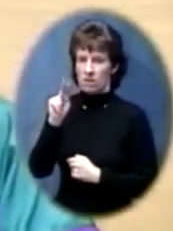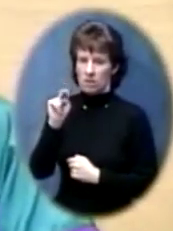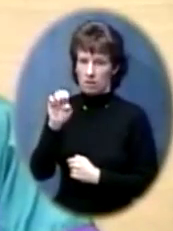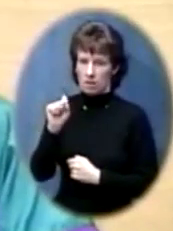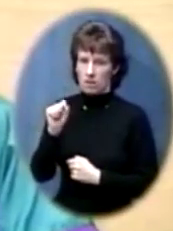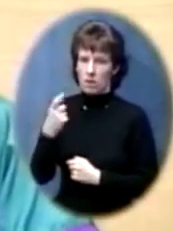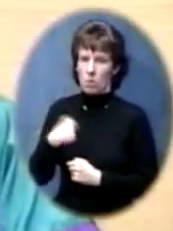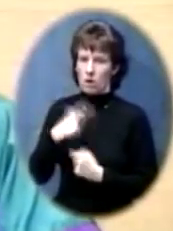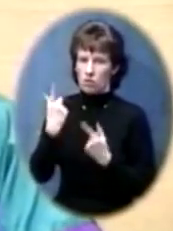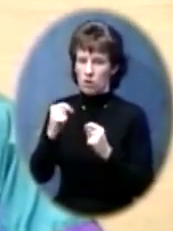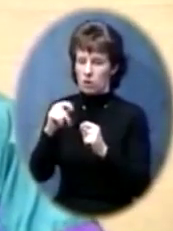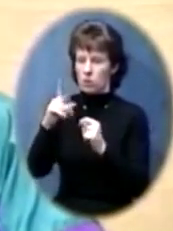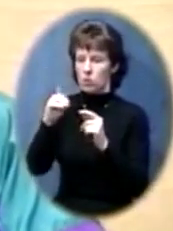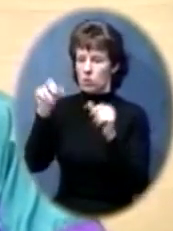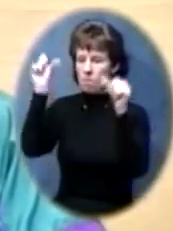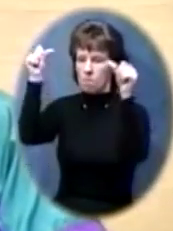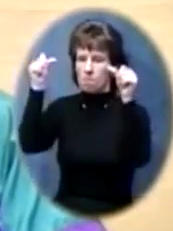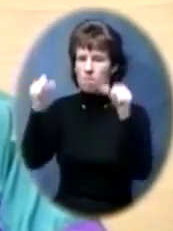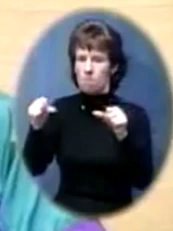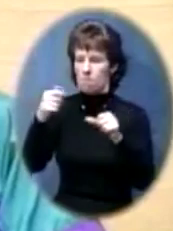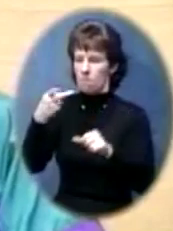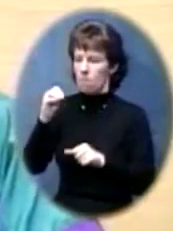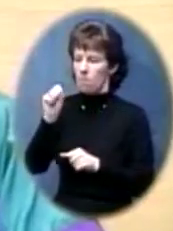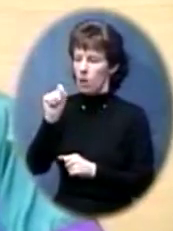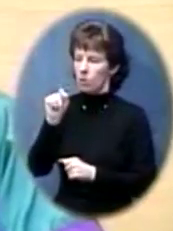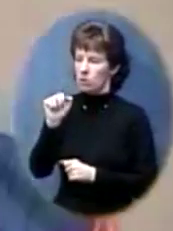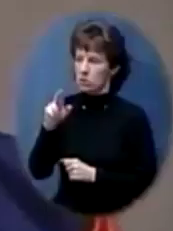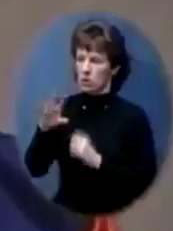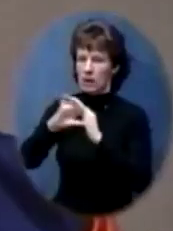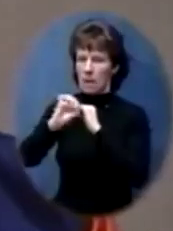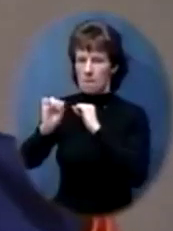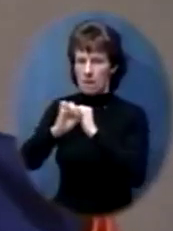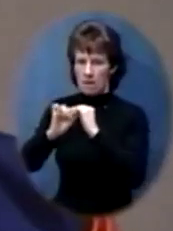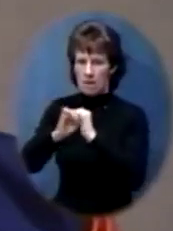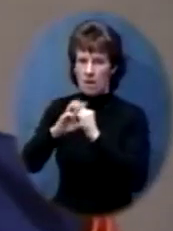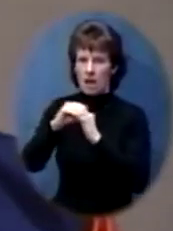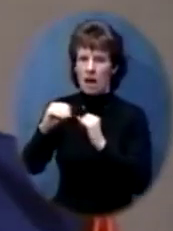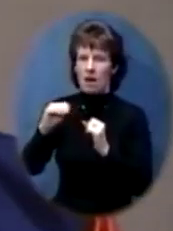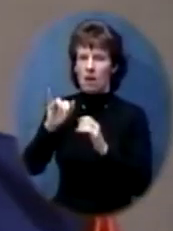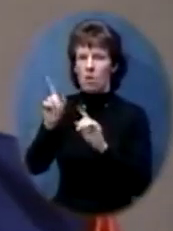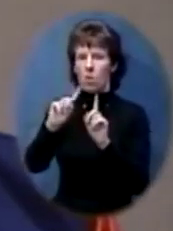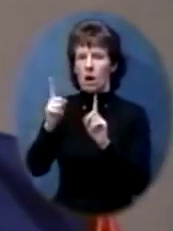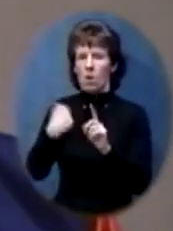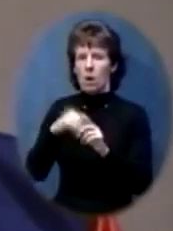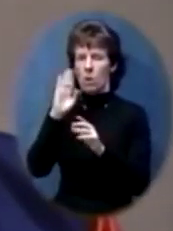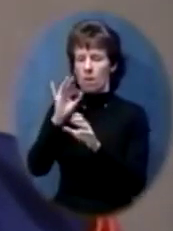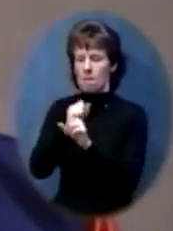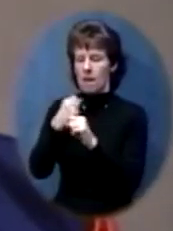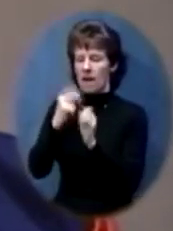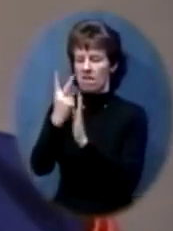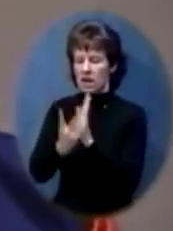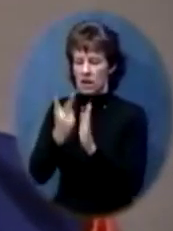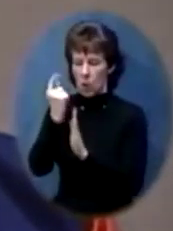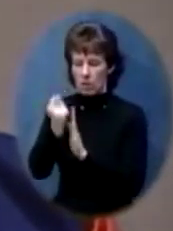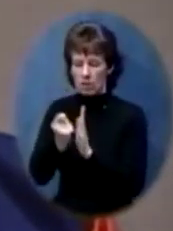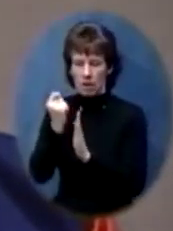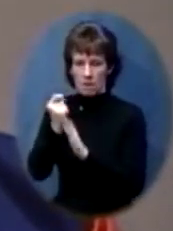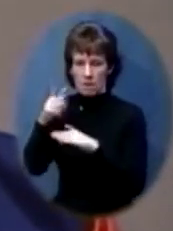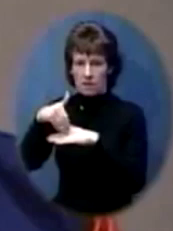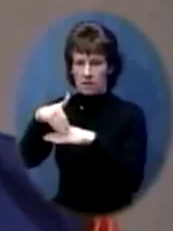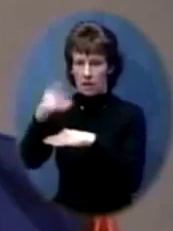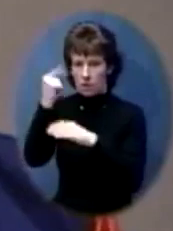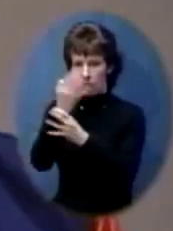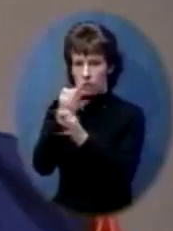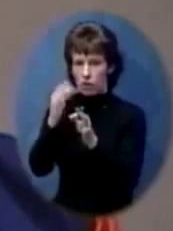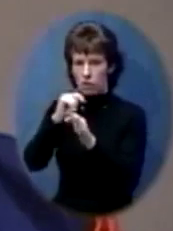trying to do a whole poster campaign. We are now putting together a whole package where we create videotapes that will be sent for free